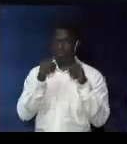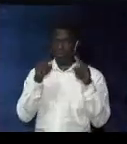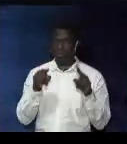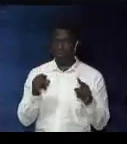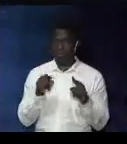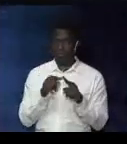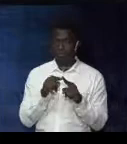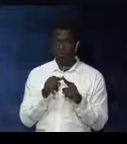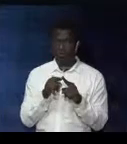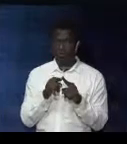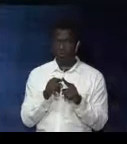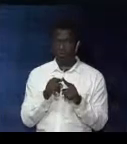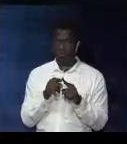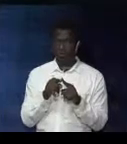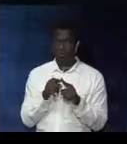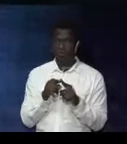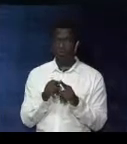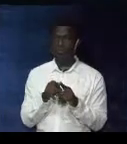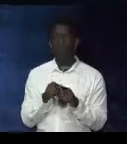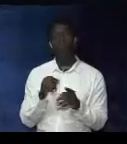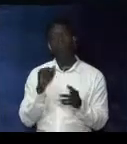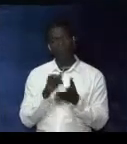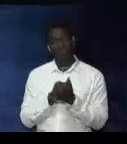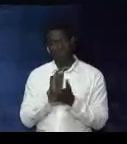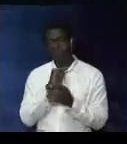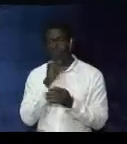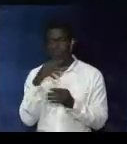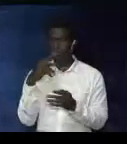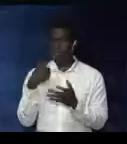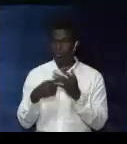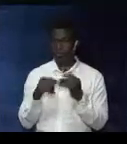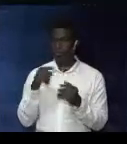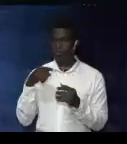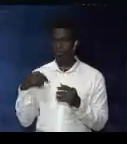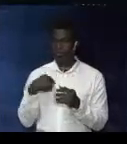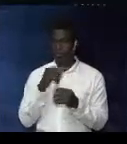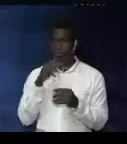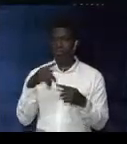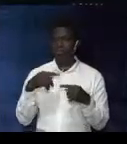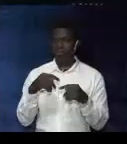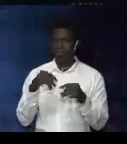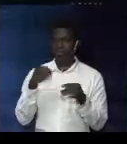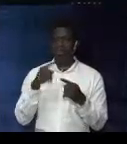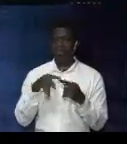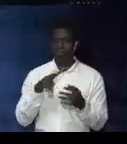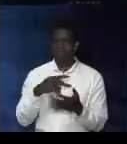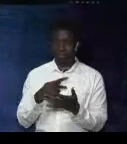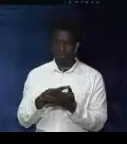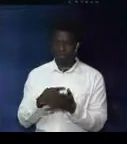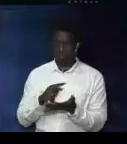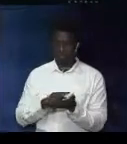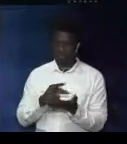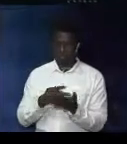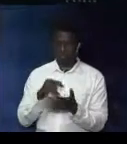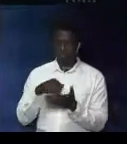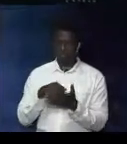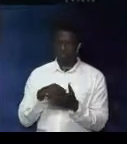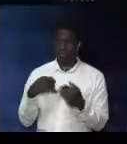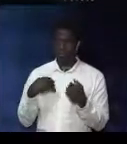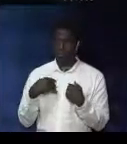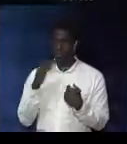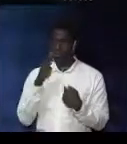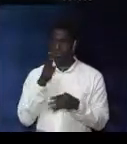4. 4 times it's going to look the same. But that's not what we're trying to prove. We want to show that it has 4 lines of symmetry. Let's get right